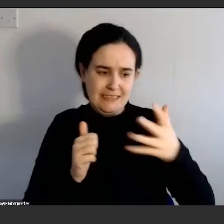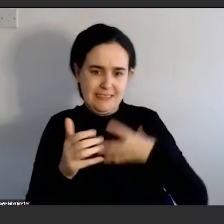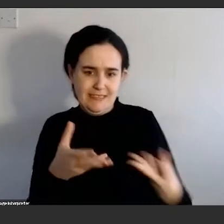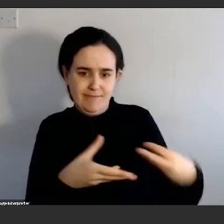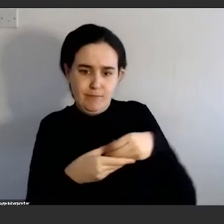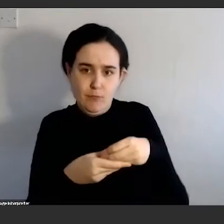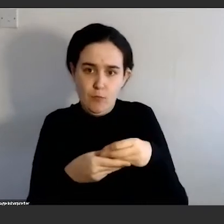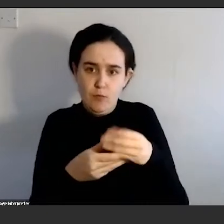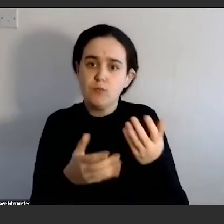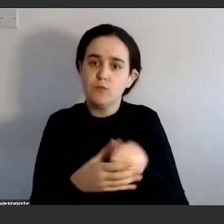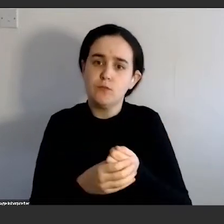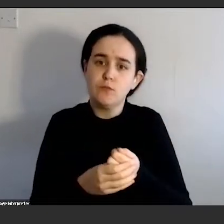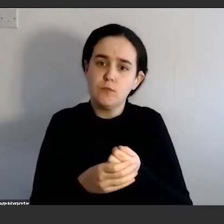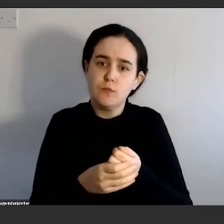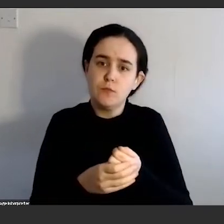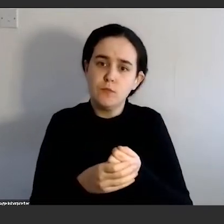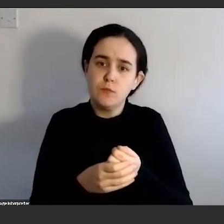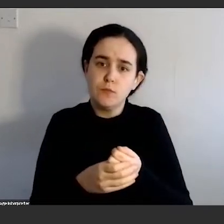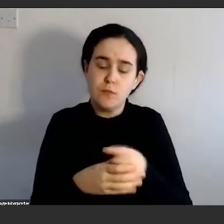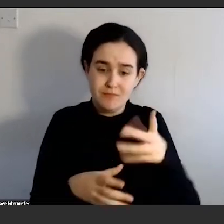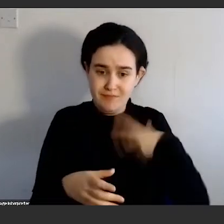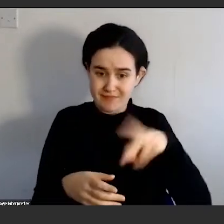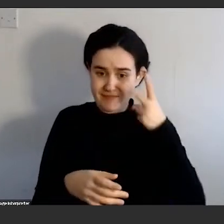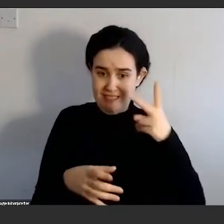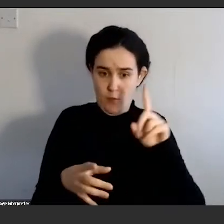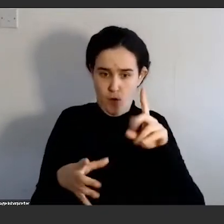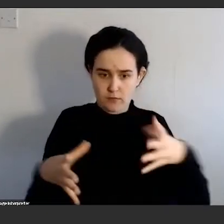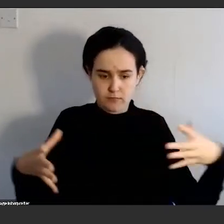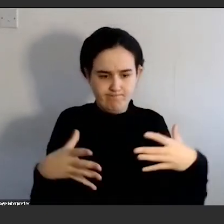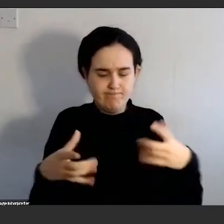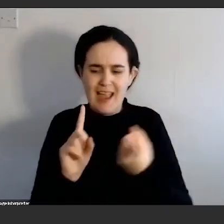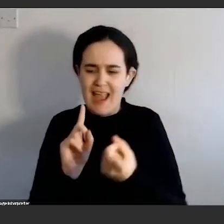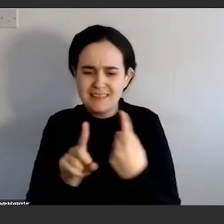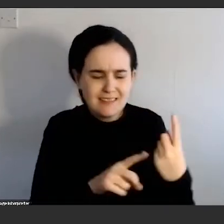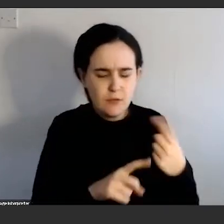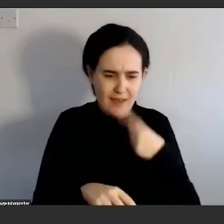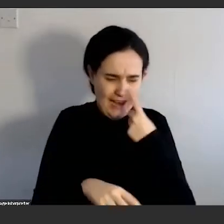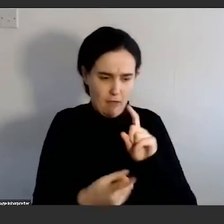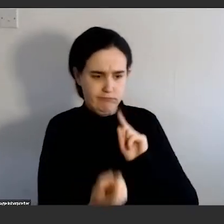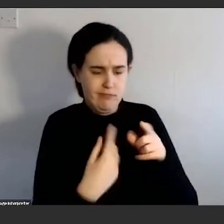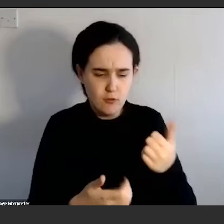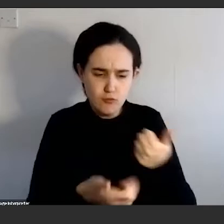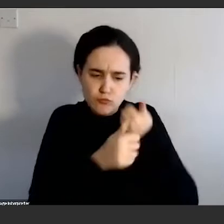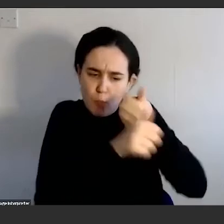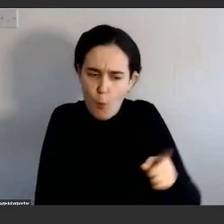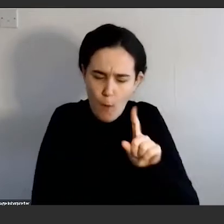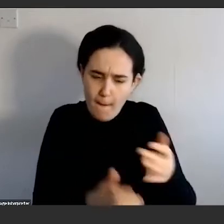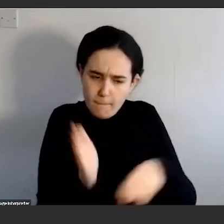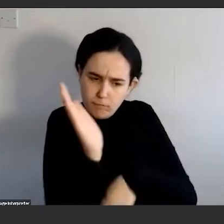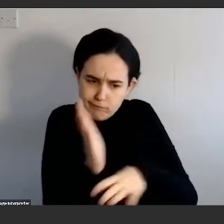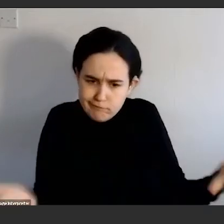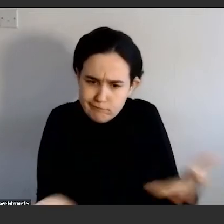services. The normative framework is very clear. The right to